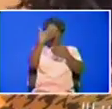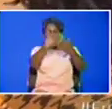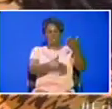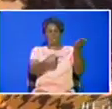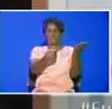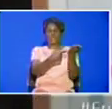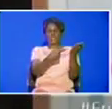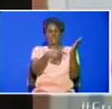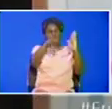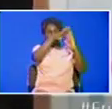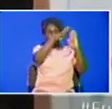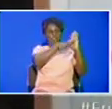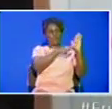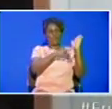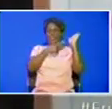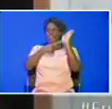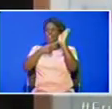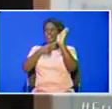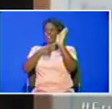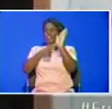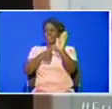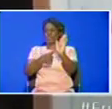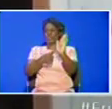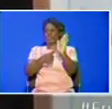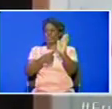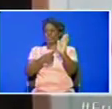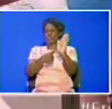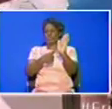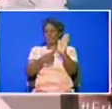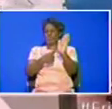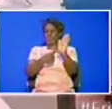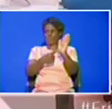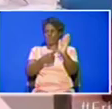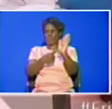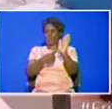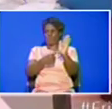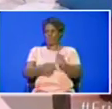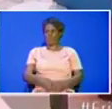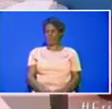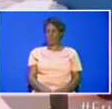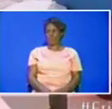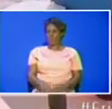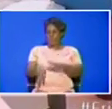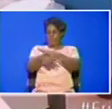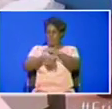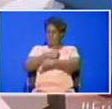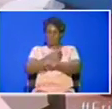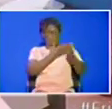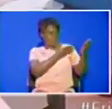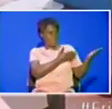digitized lessons are reflected for the inquisitive brains to grasp. Kirima Primary School is one of the